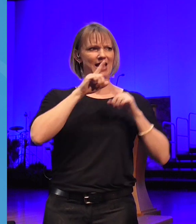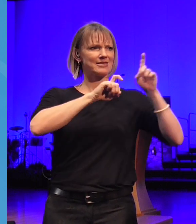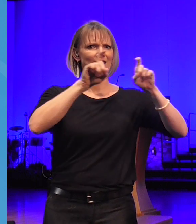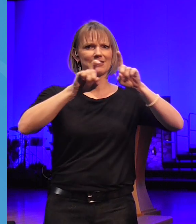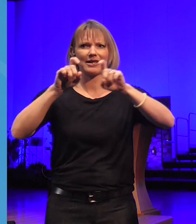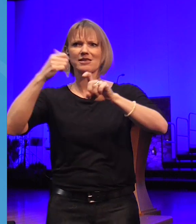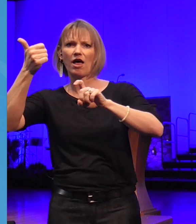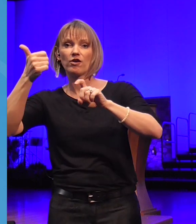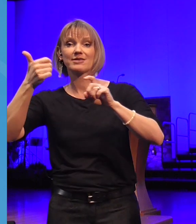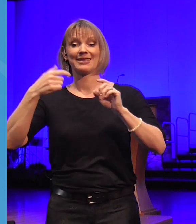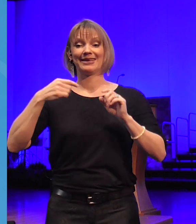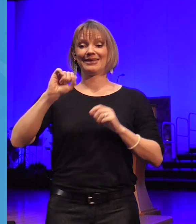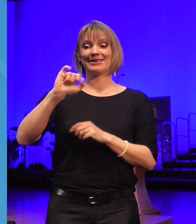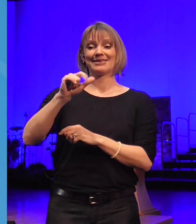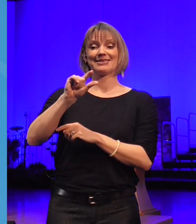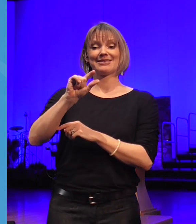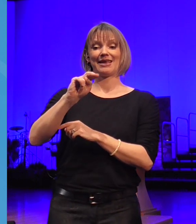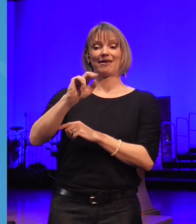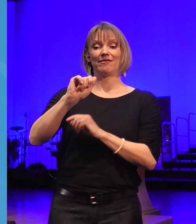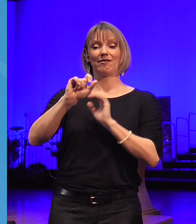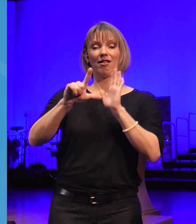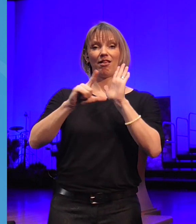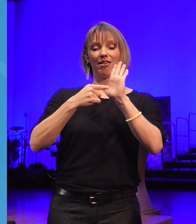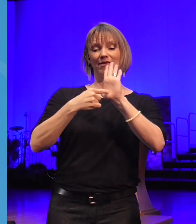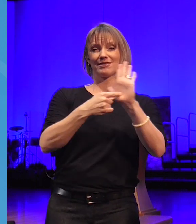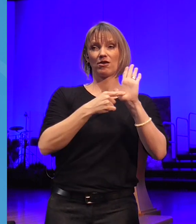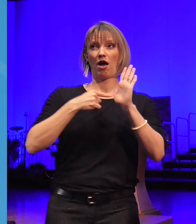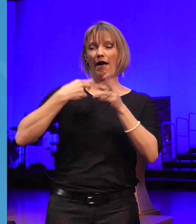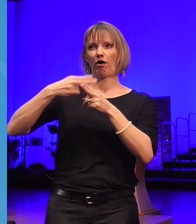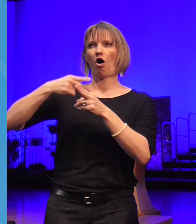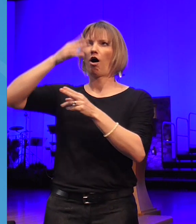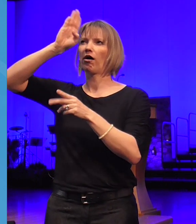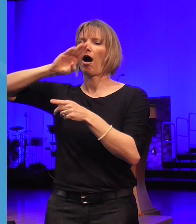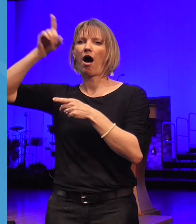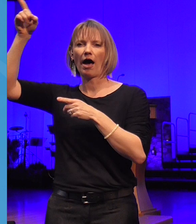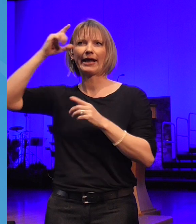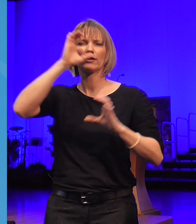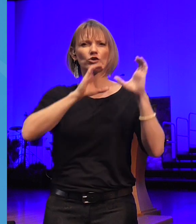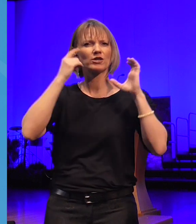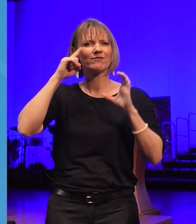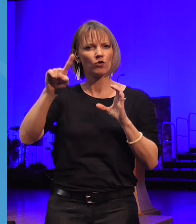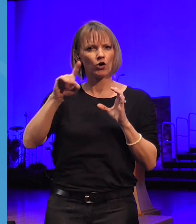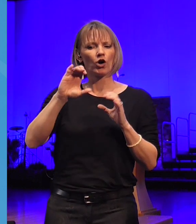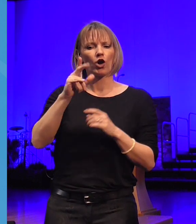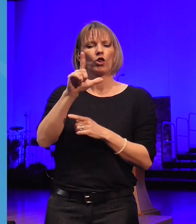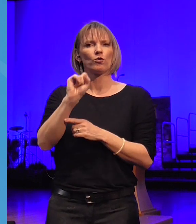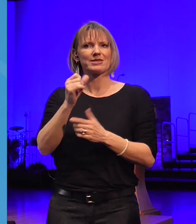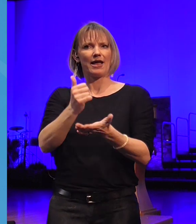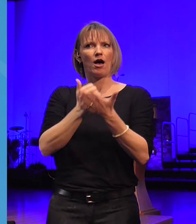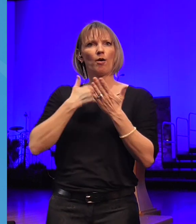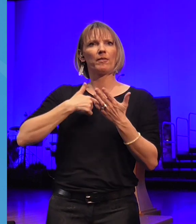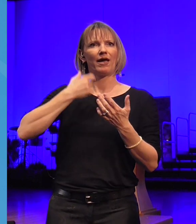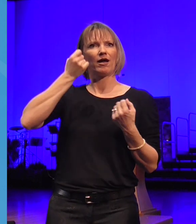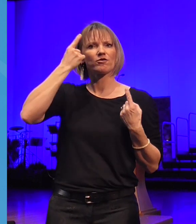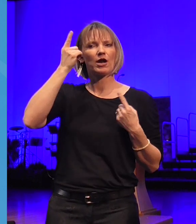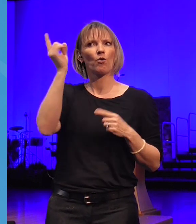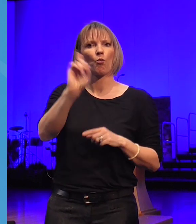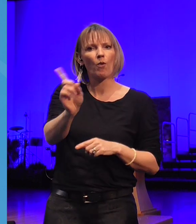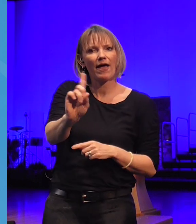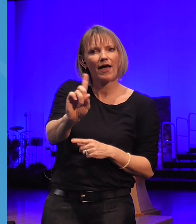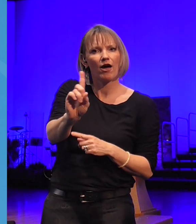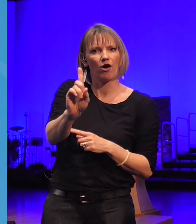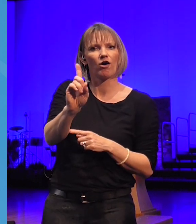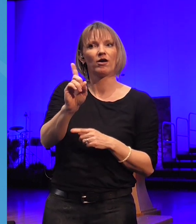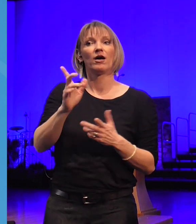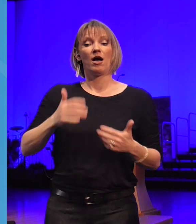I call the signal God, and search my life for clues that betray the location of eternal presence. God is